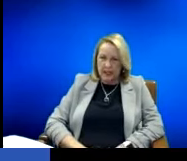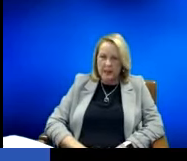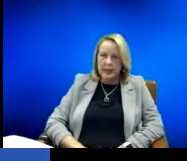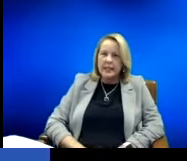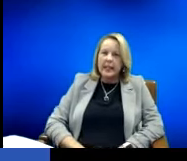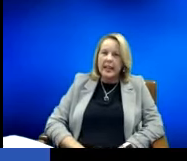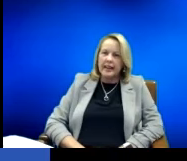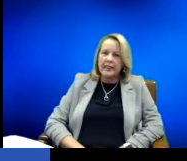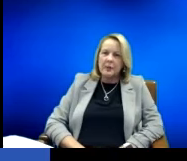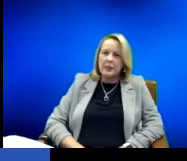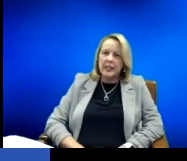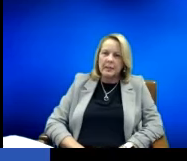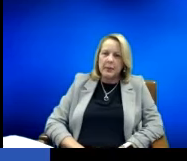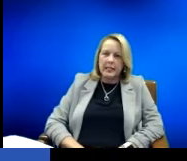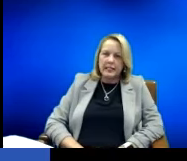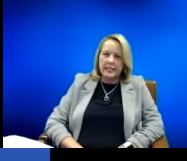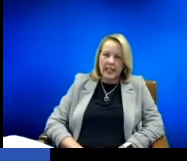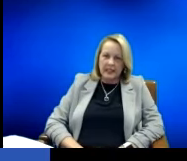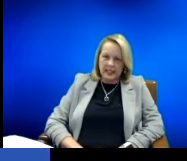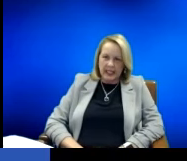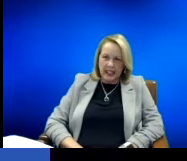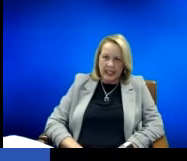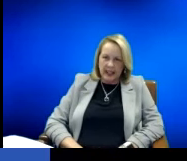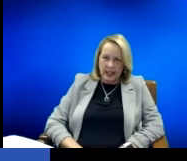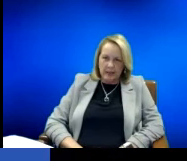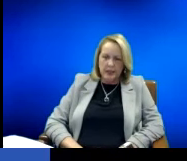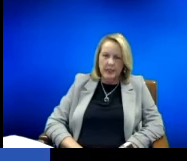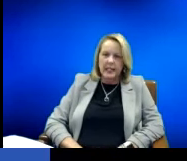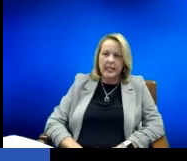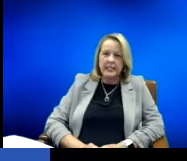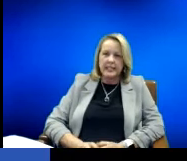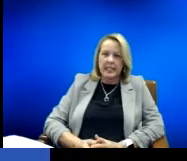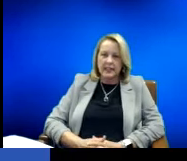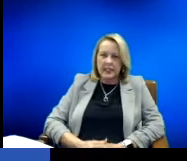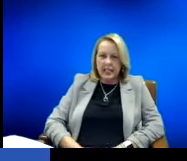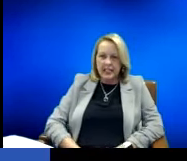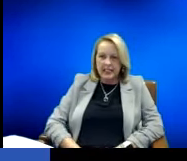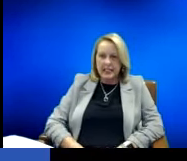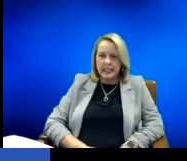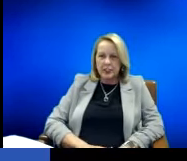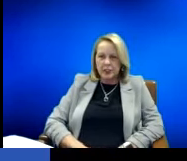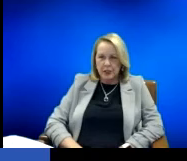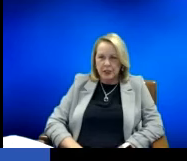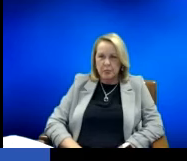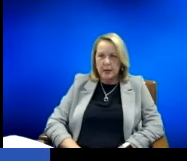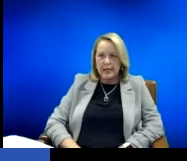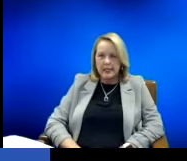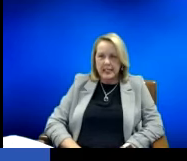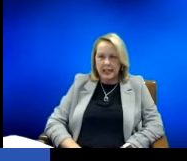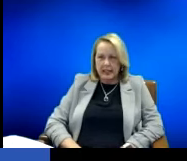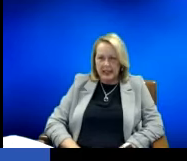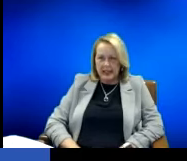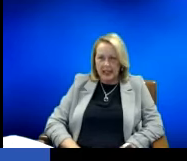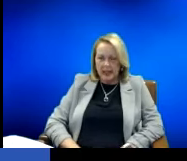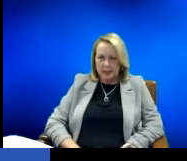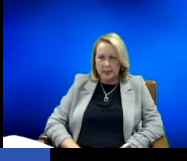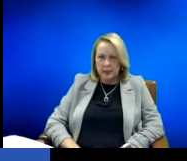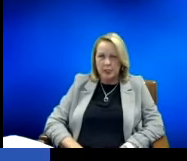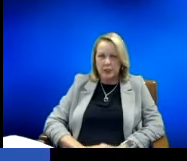income. And then we've got the bank savings account option. That is an FDIC insured bank